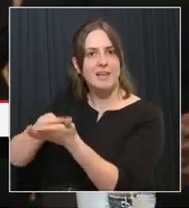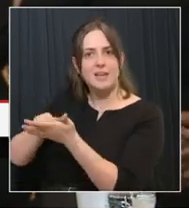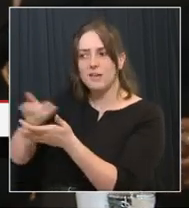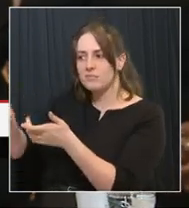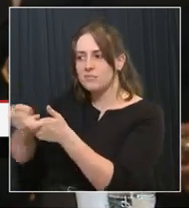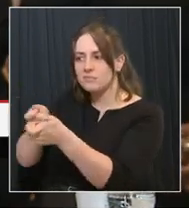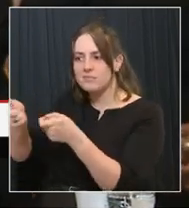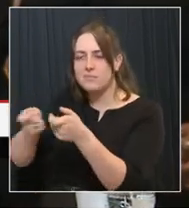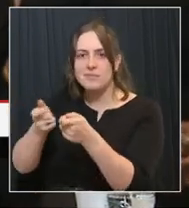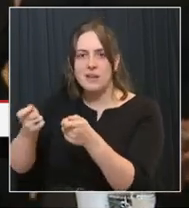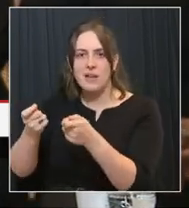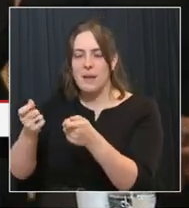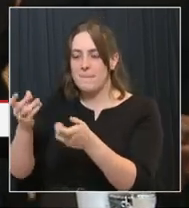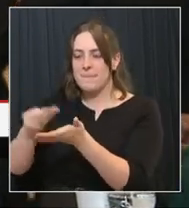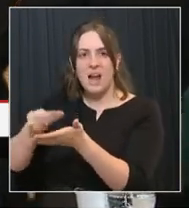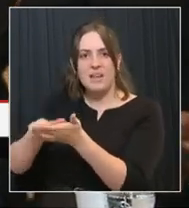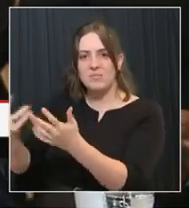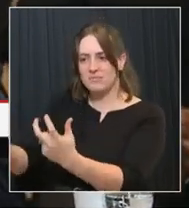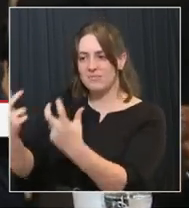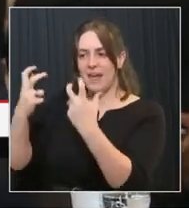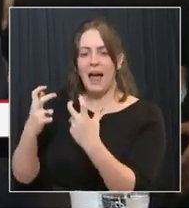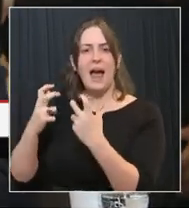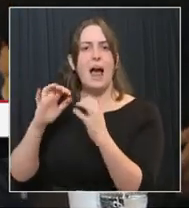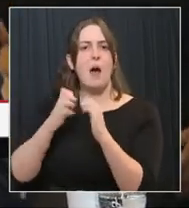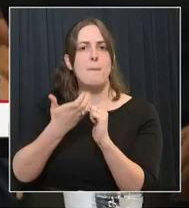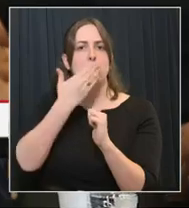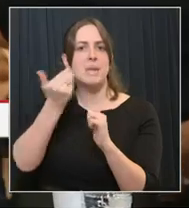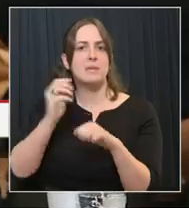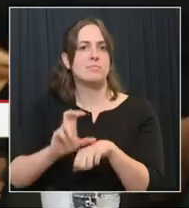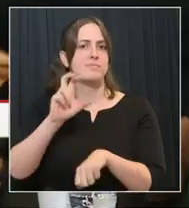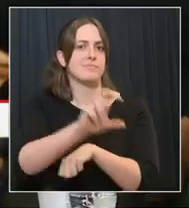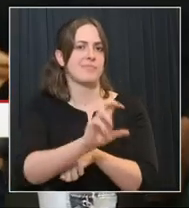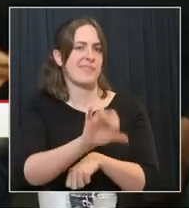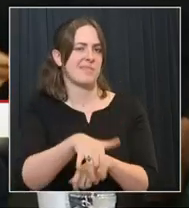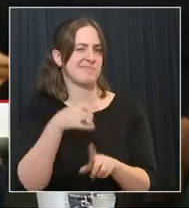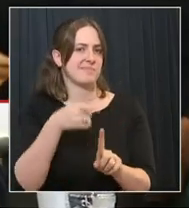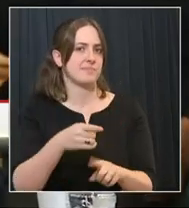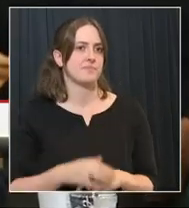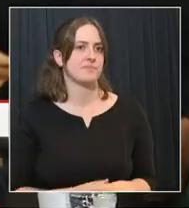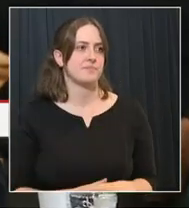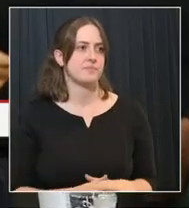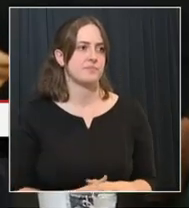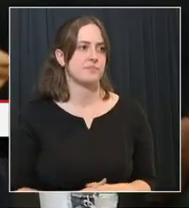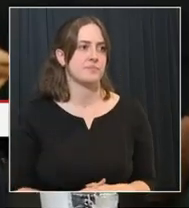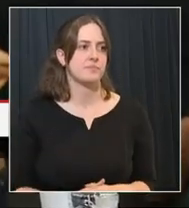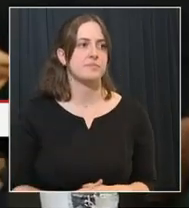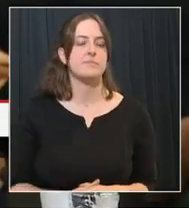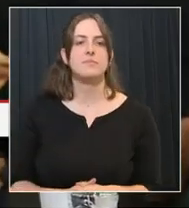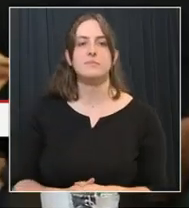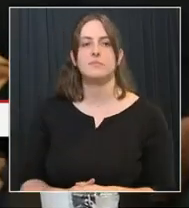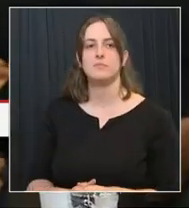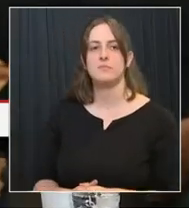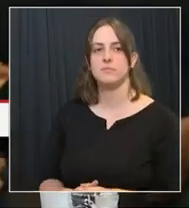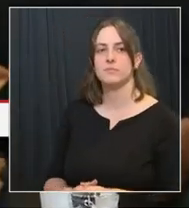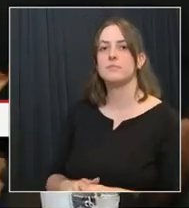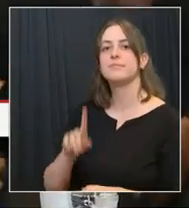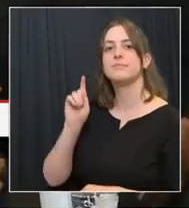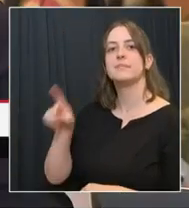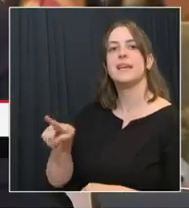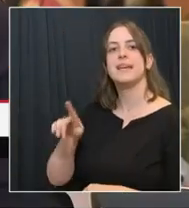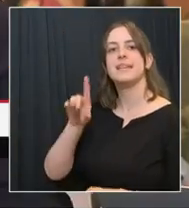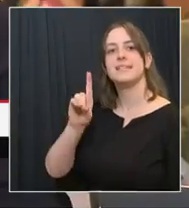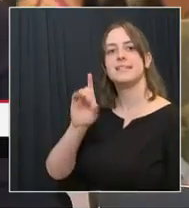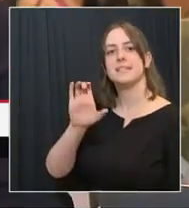how to best use them. Yes. Dorothy Brazil, DC1. I had a question, but first I wanted to